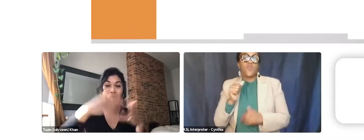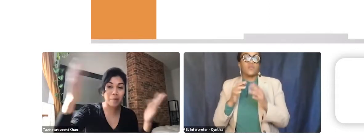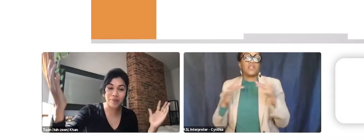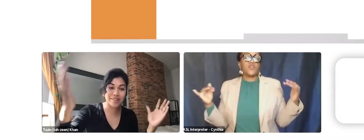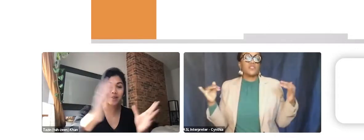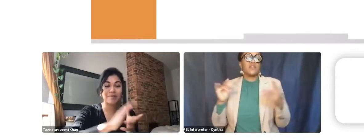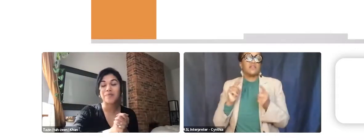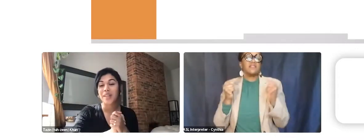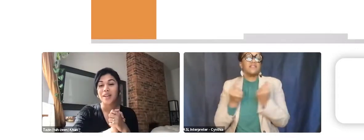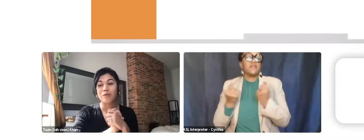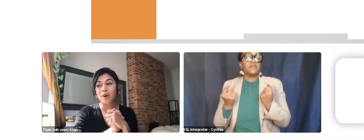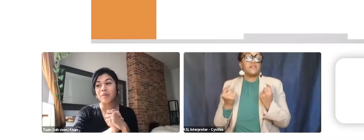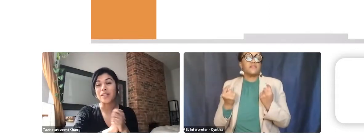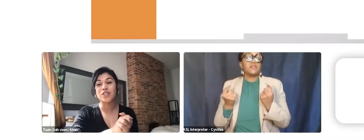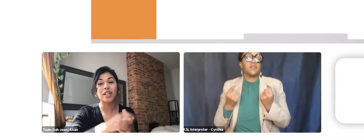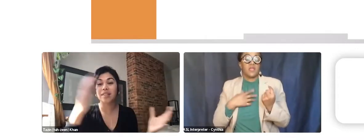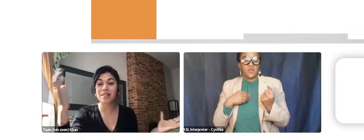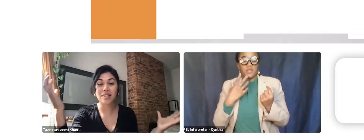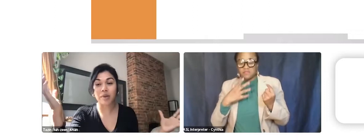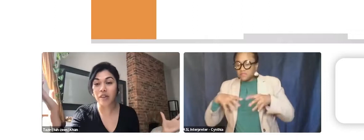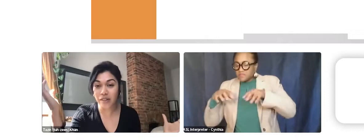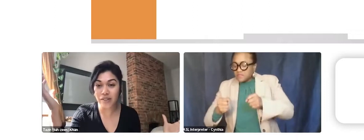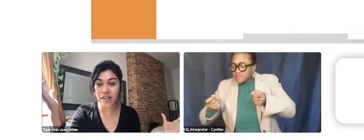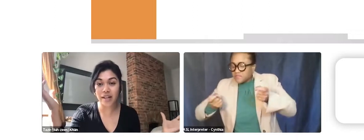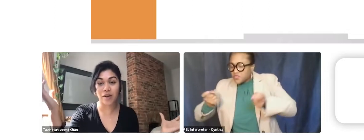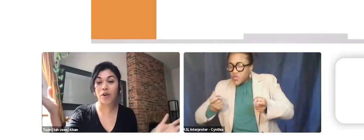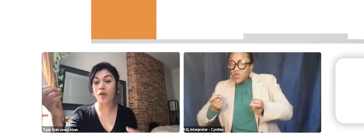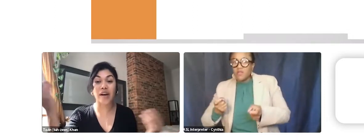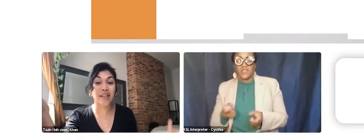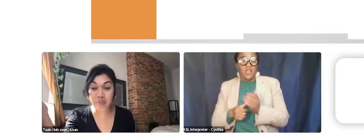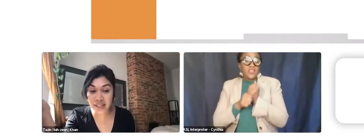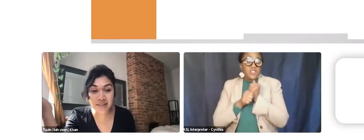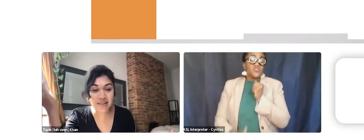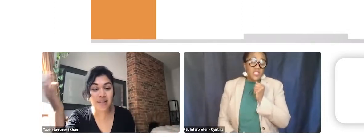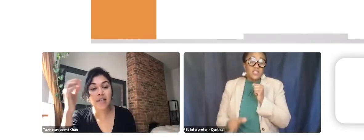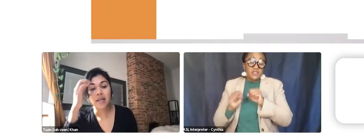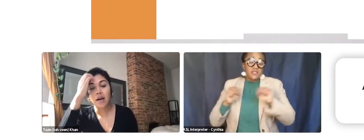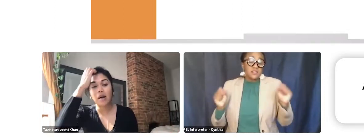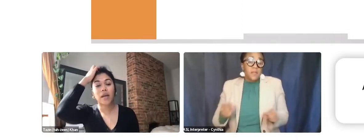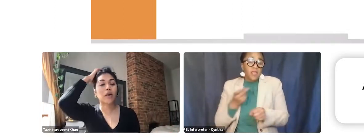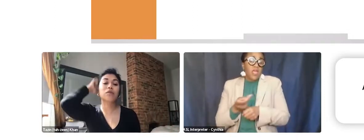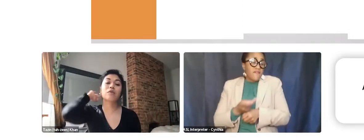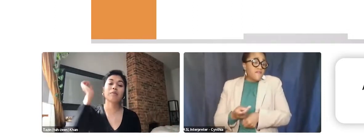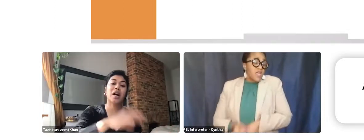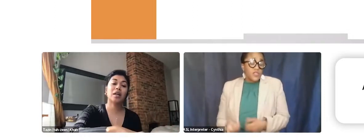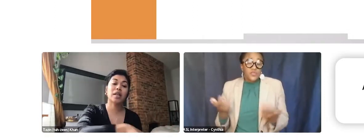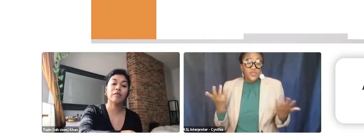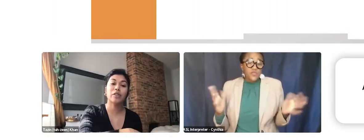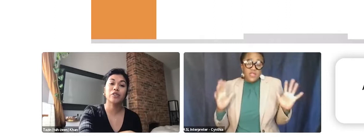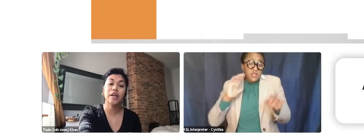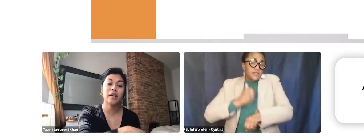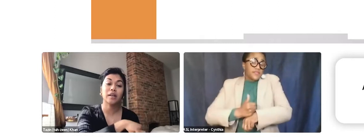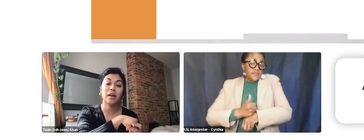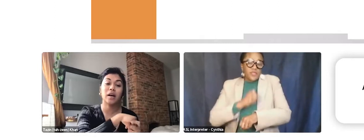from capitalism, from the shitty systemic failures that are already in place, and also from